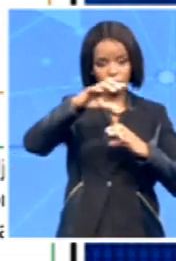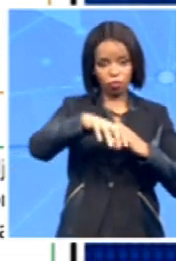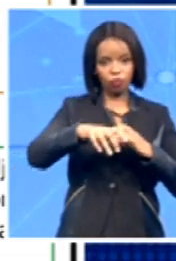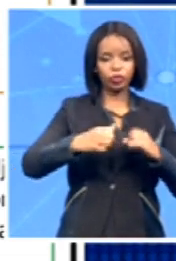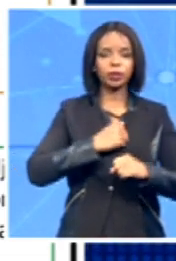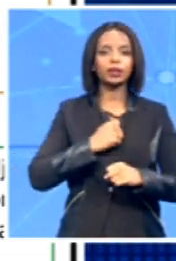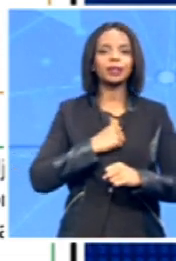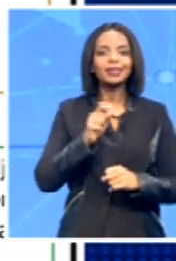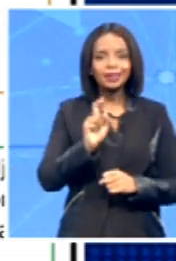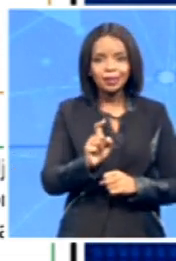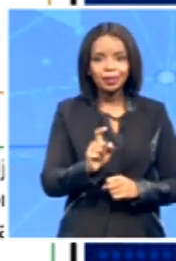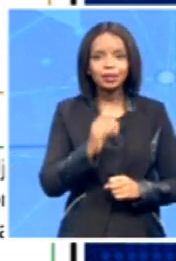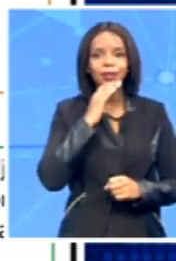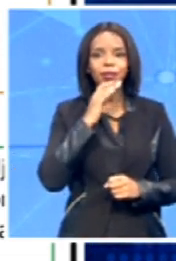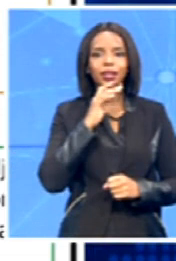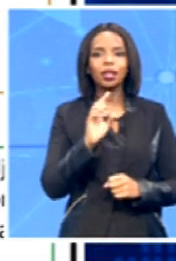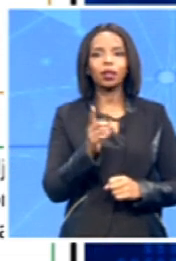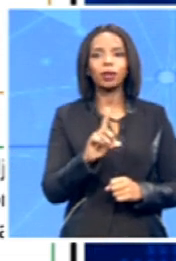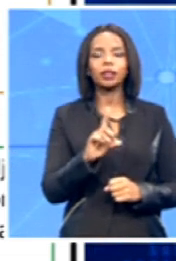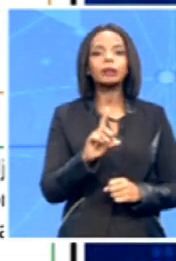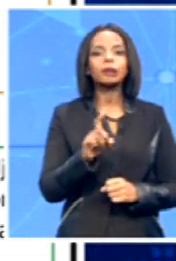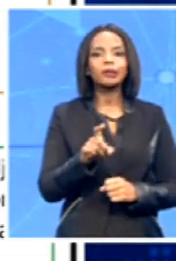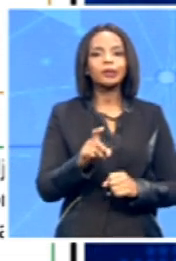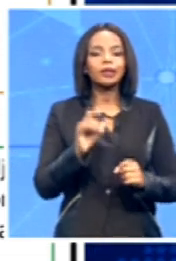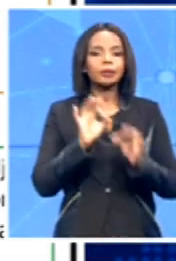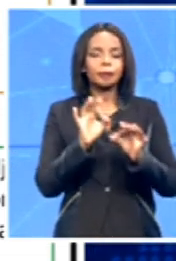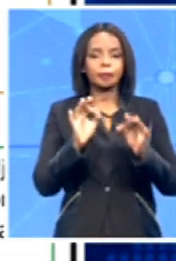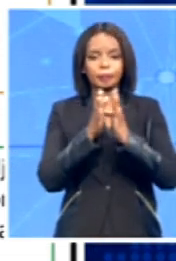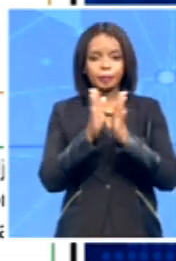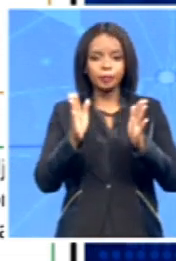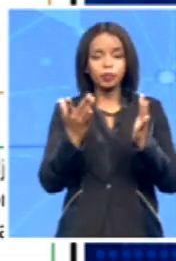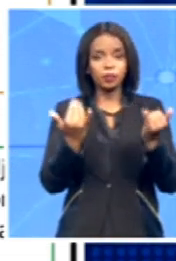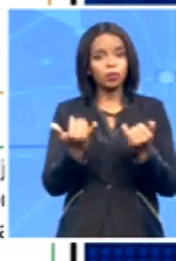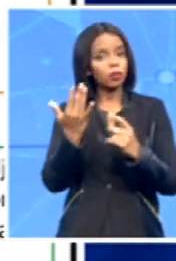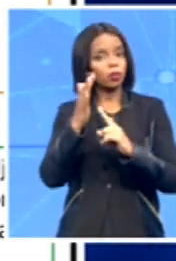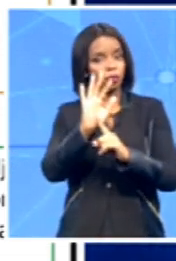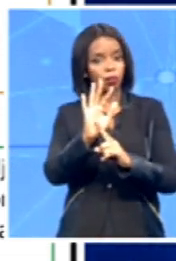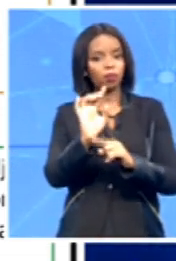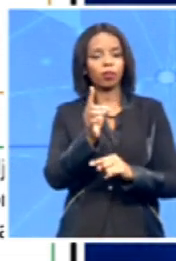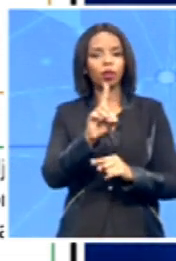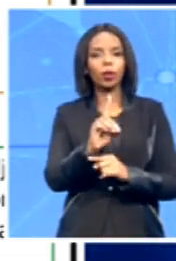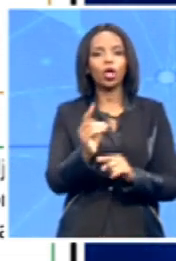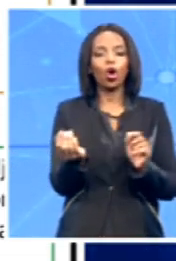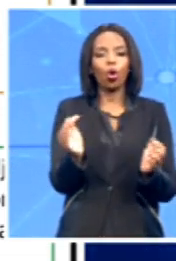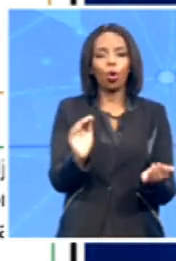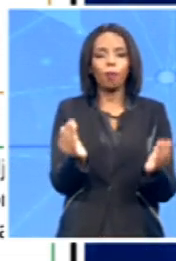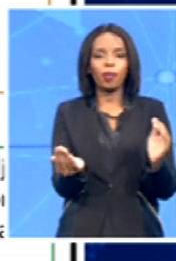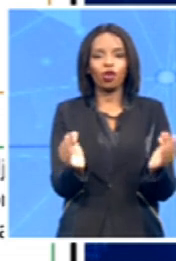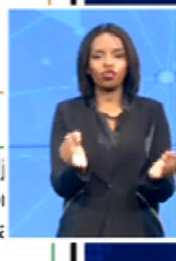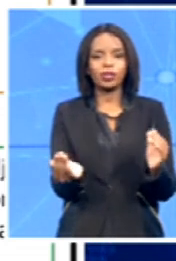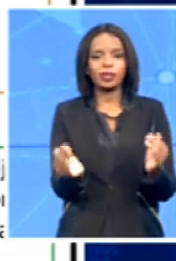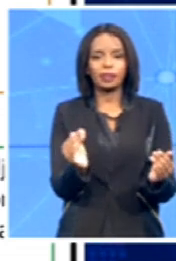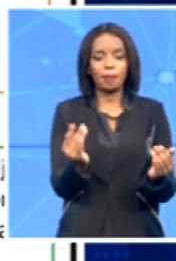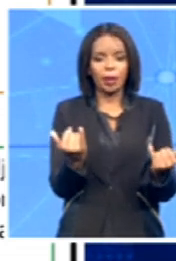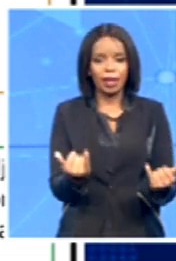journals. So we are showing you the comparison of disease severity in the fourth wave compared to the third